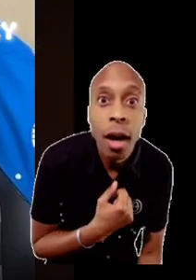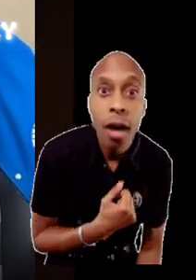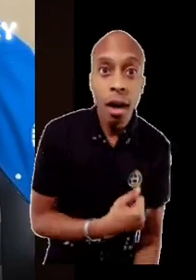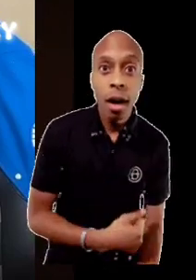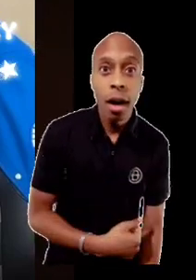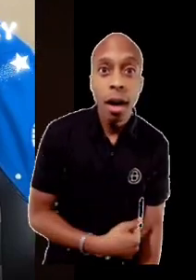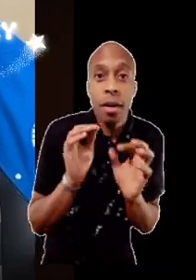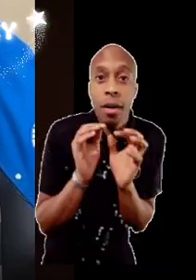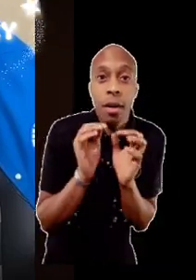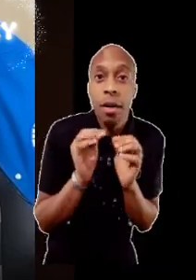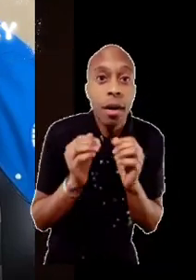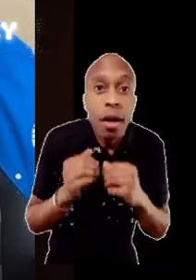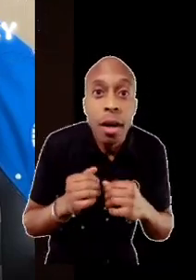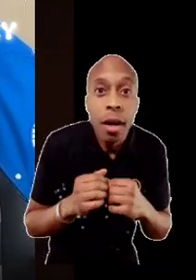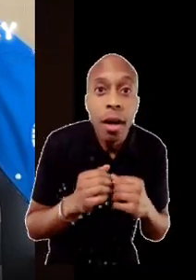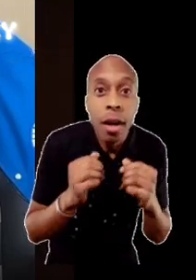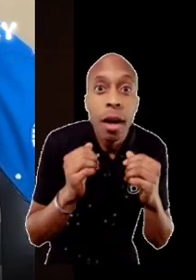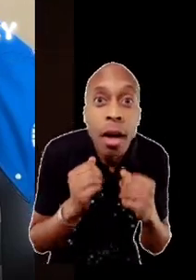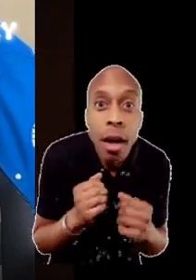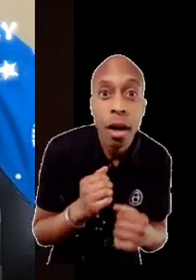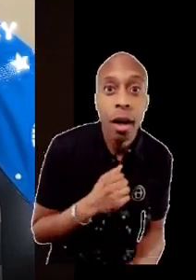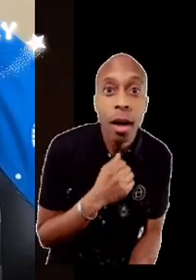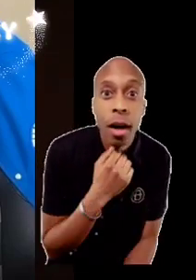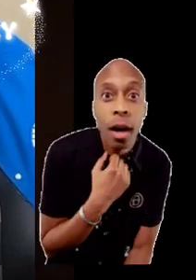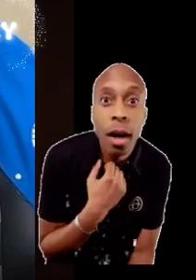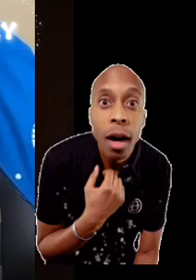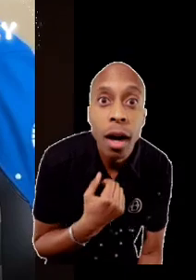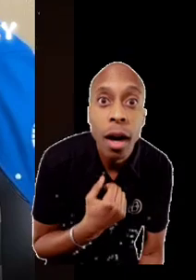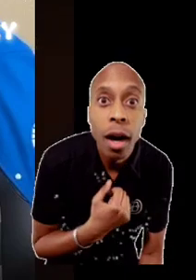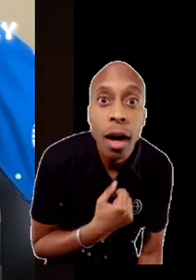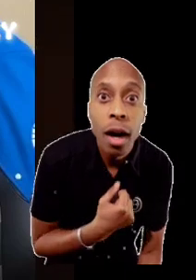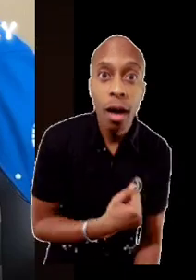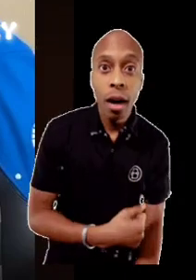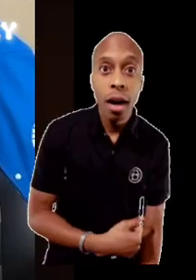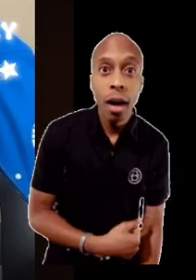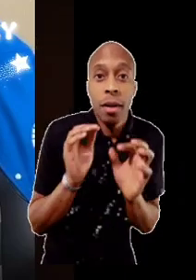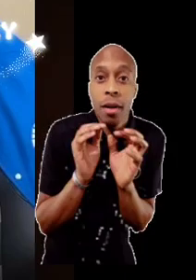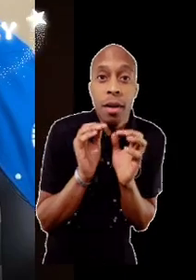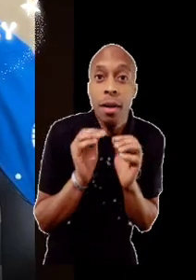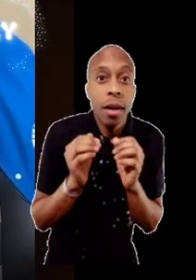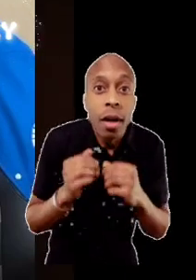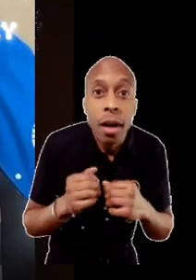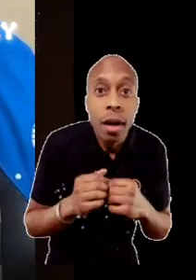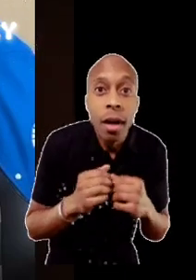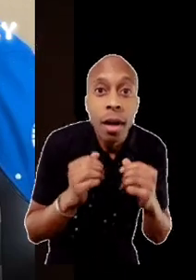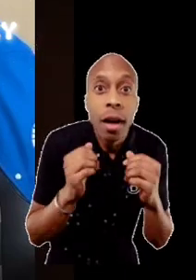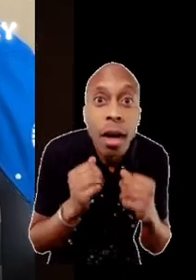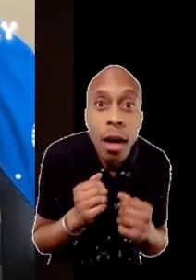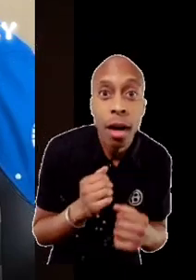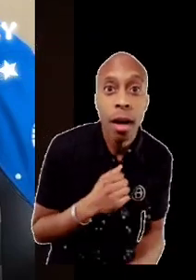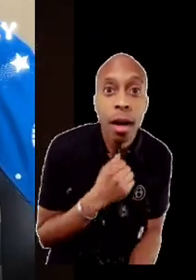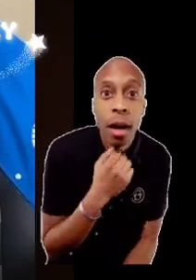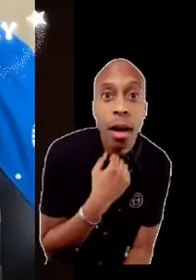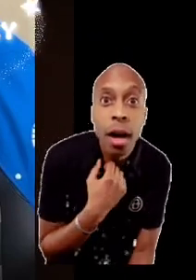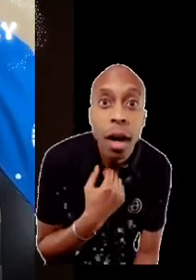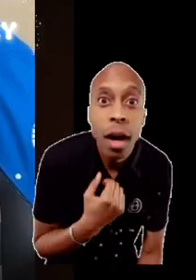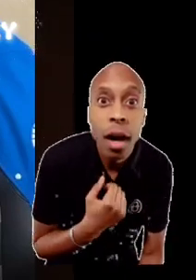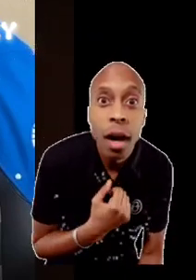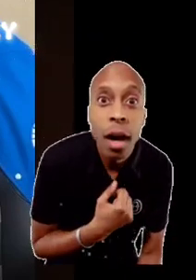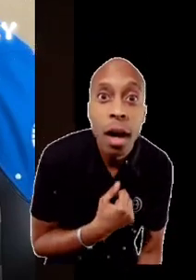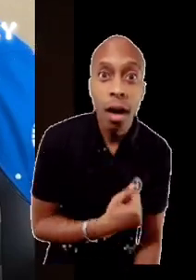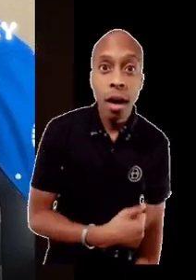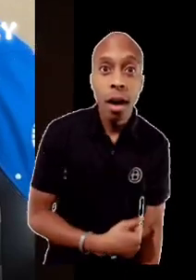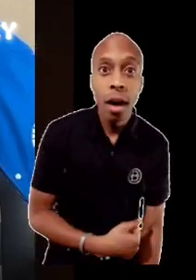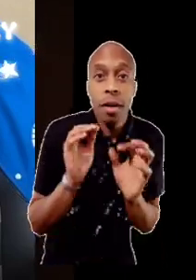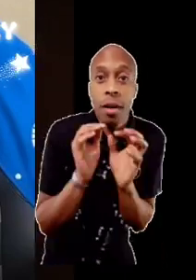little pump out here. Oh, I keep myself to myself, man. Decent too.